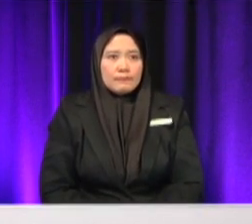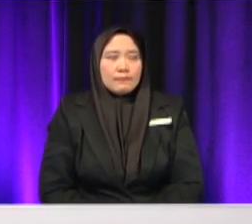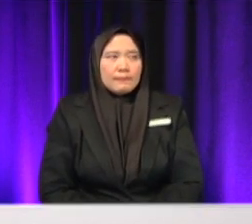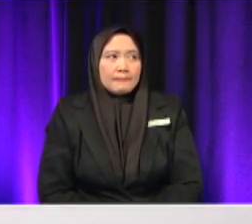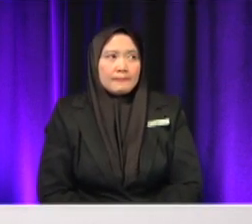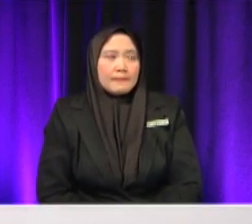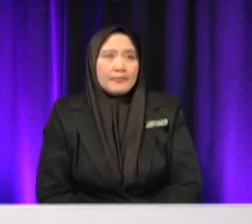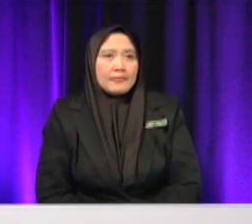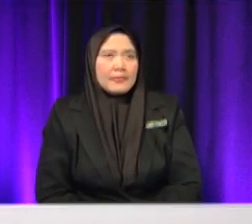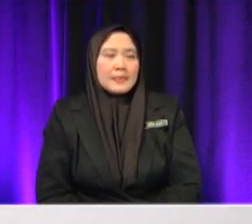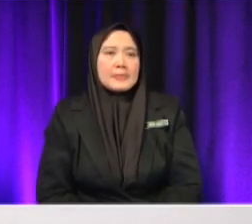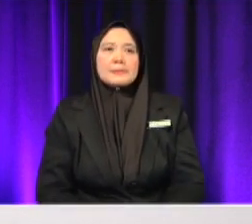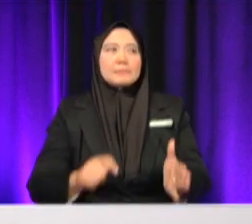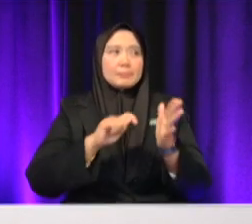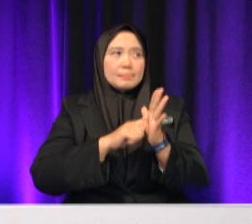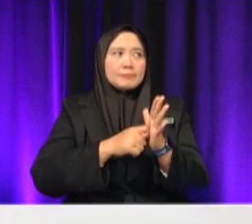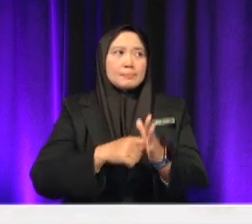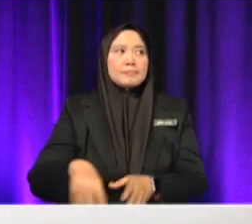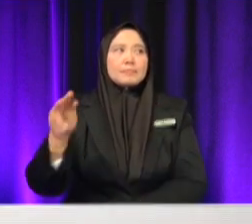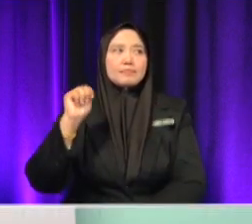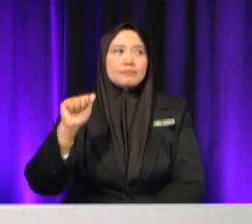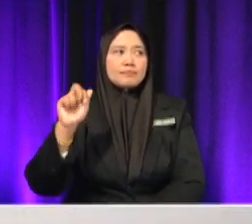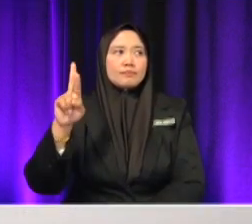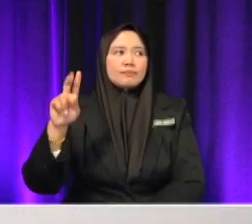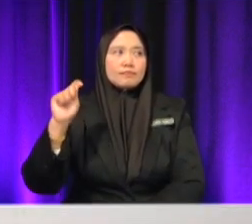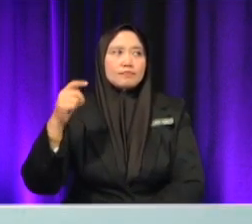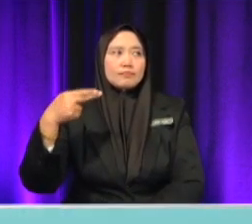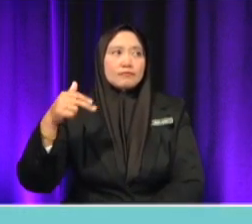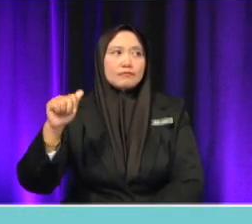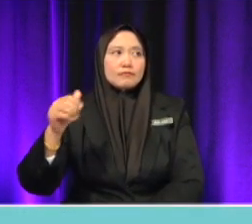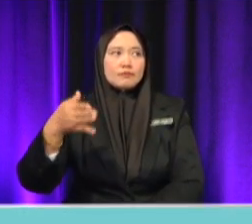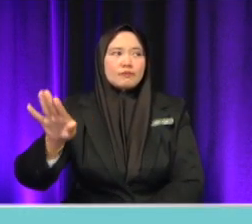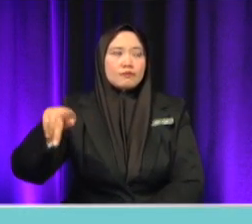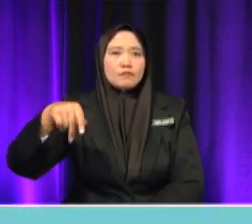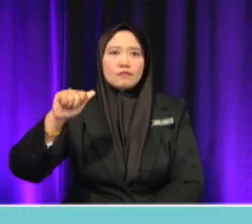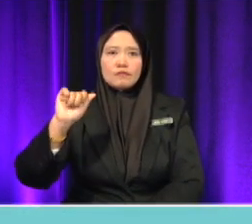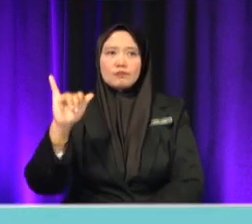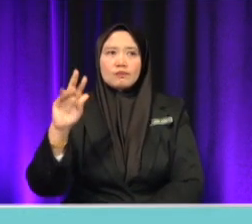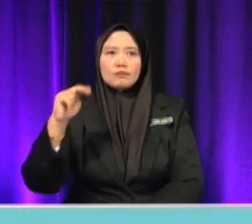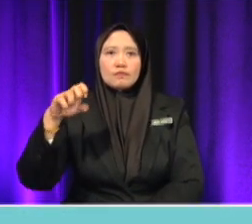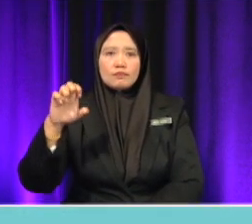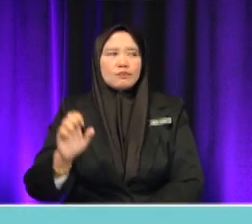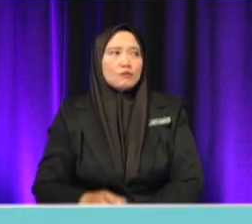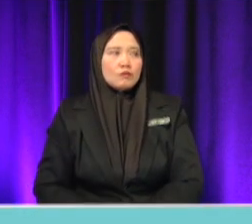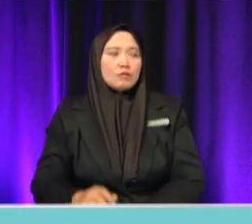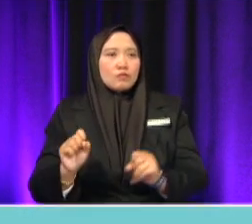I think the keyword is Martha Payne. Okay, Martha Payne. So now we have to look at the article and try to find